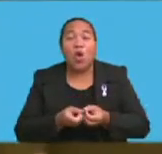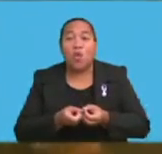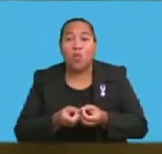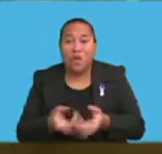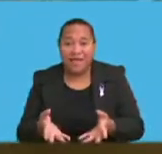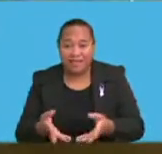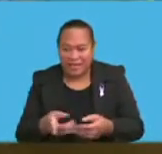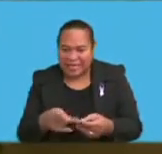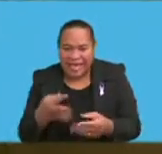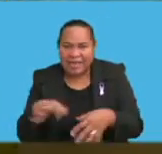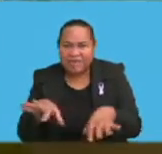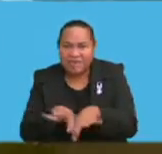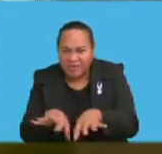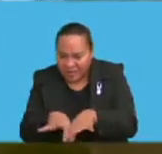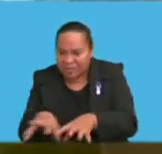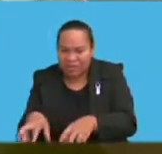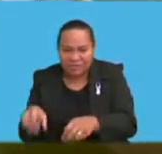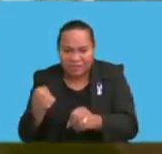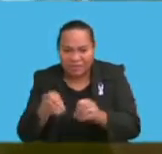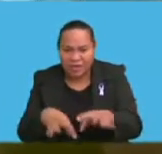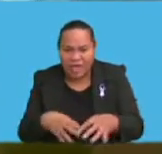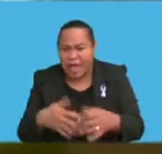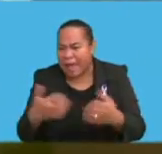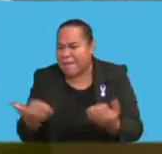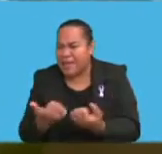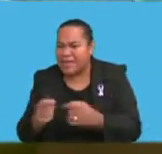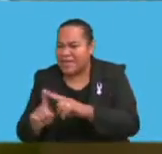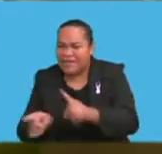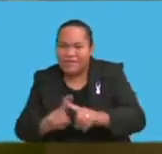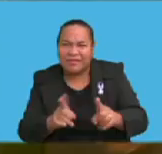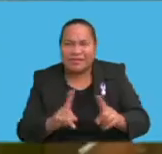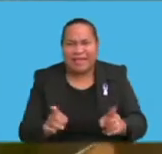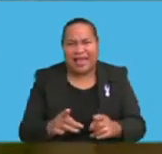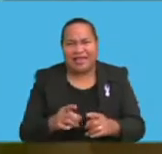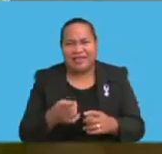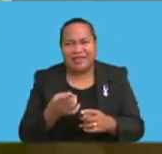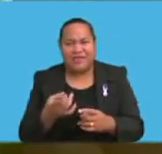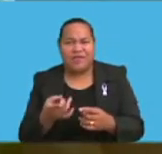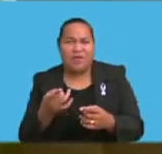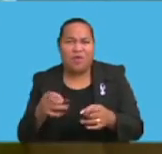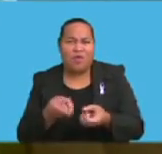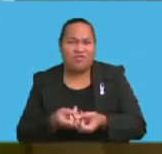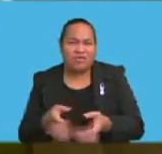as well. In agriculture there's a lot of solid waste and there's a lot of